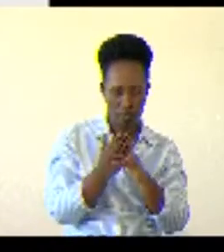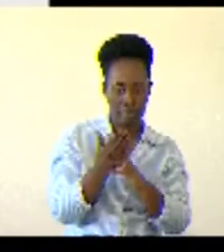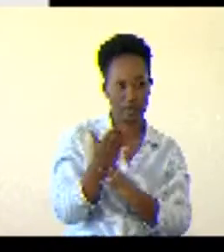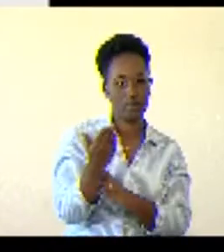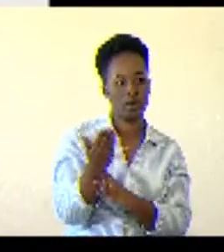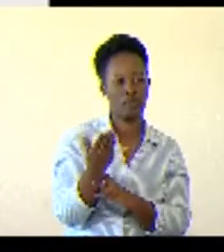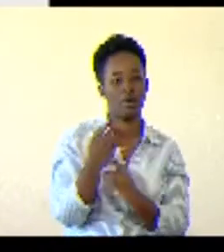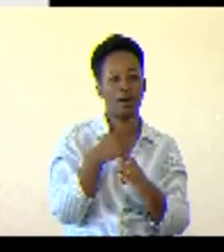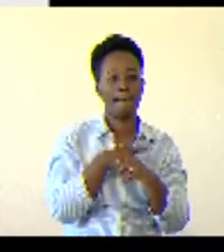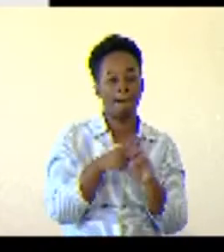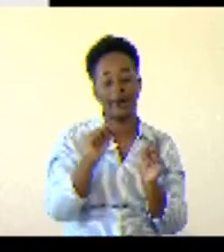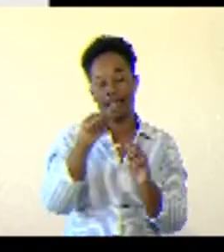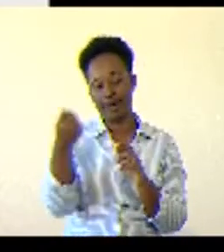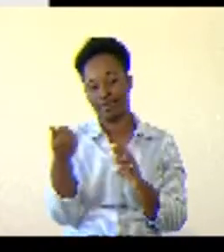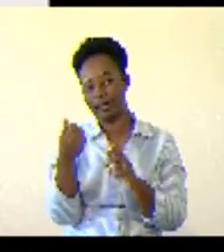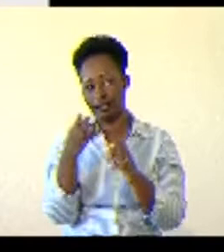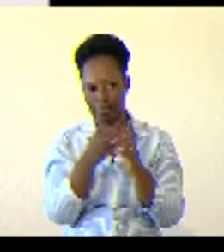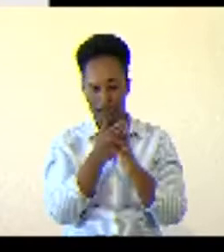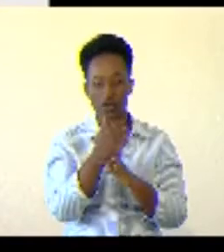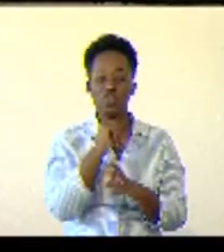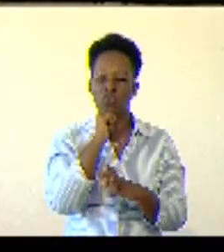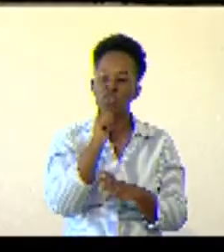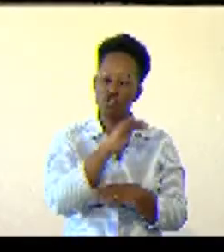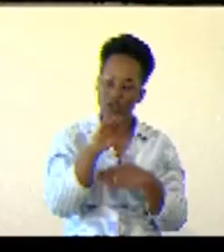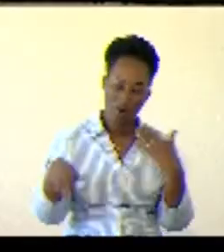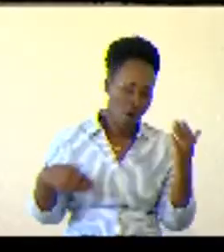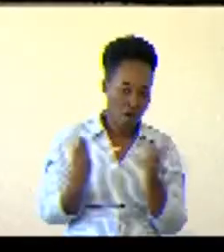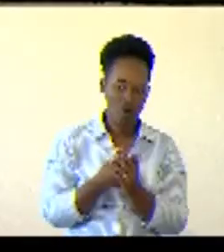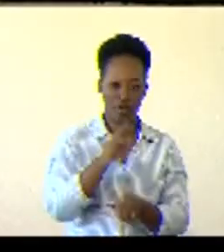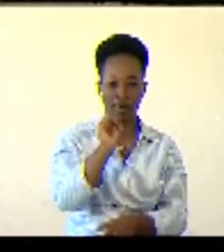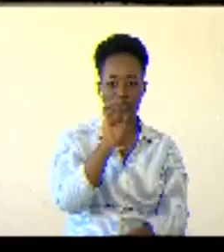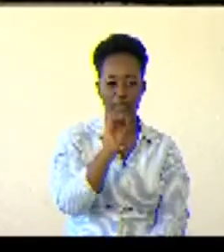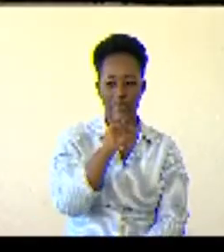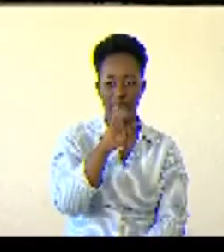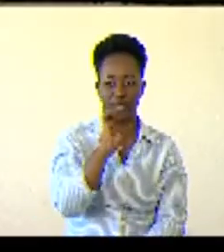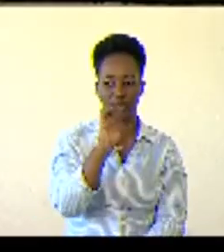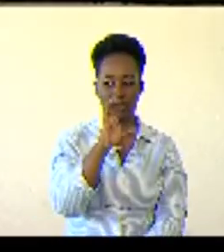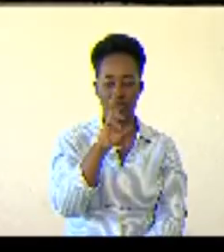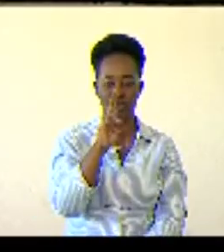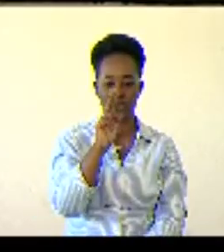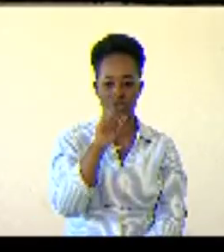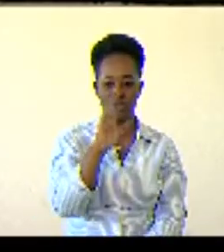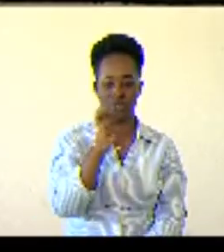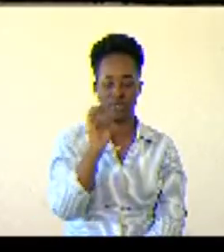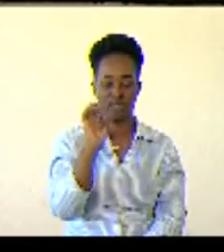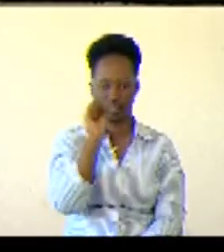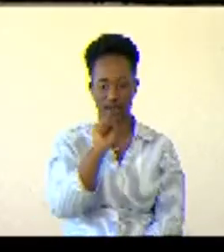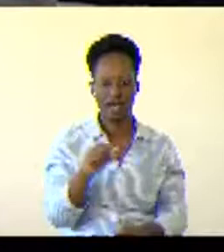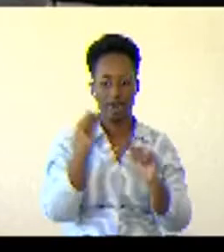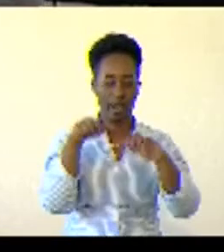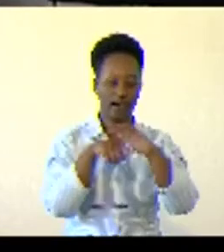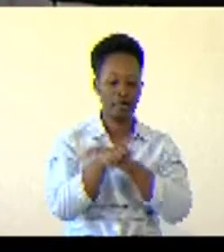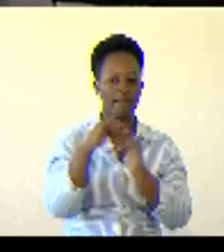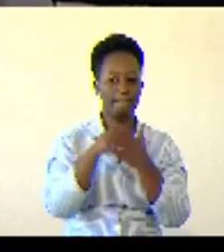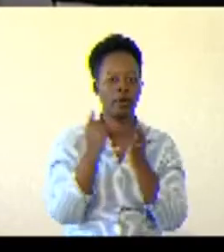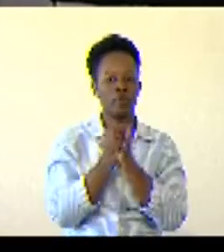limits other molecules to pass through. Not all molecules can pass through. So because they are just too large to pass